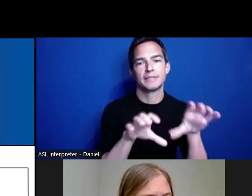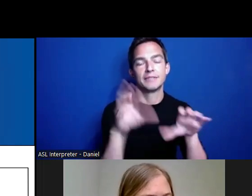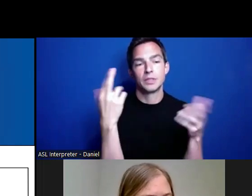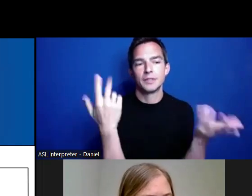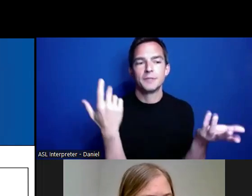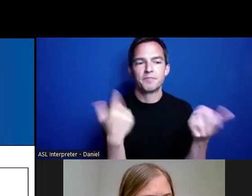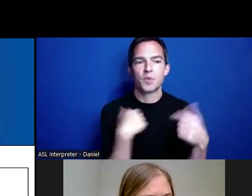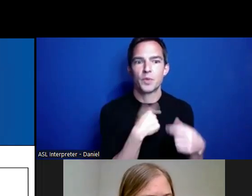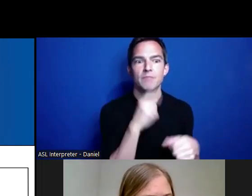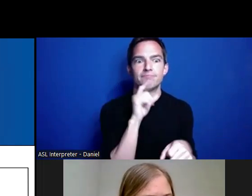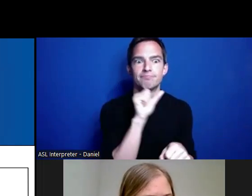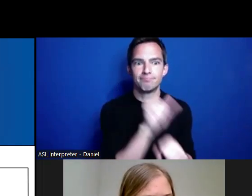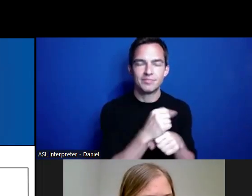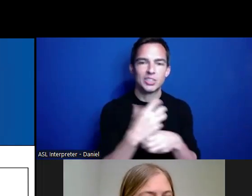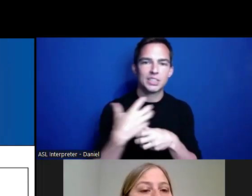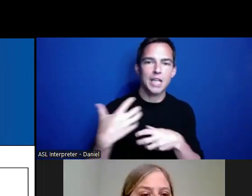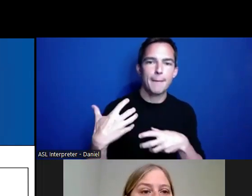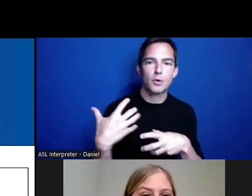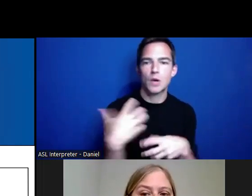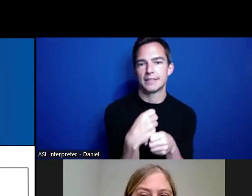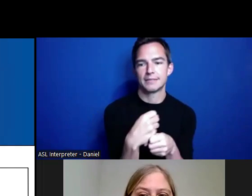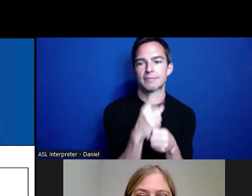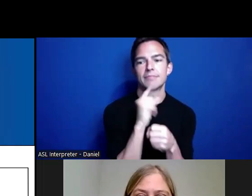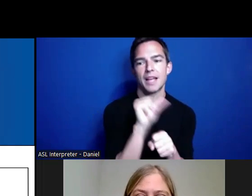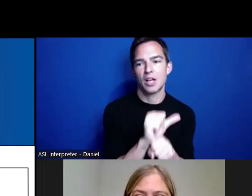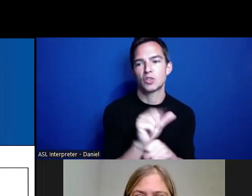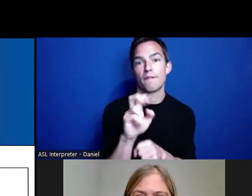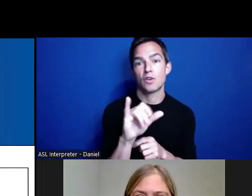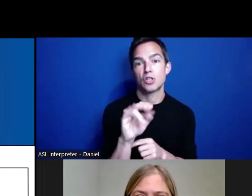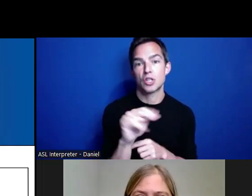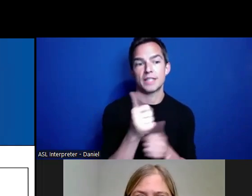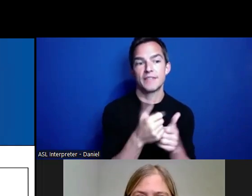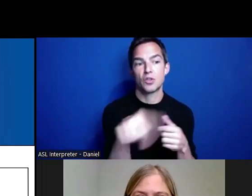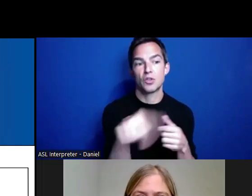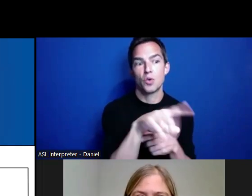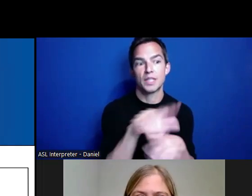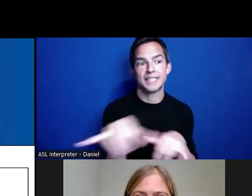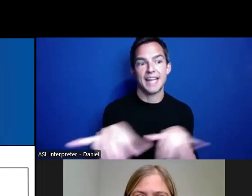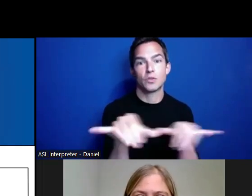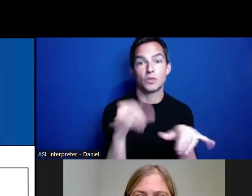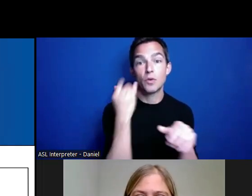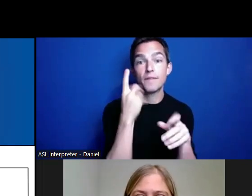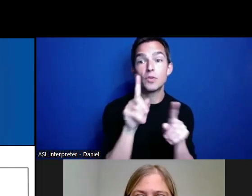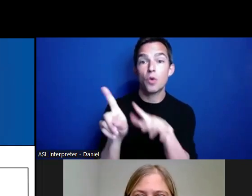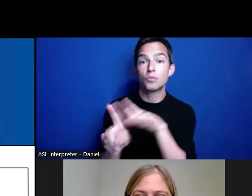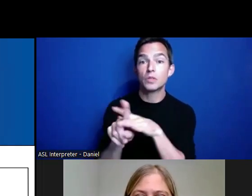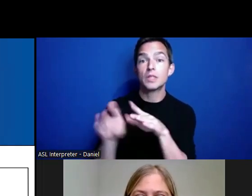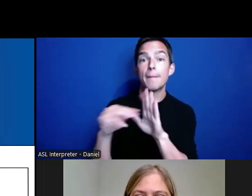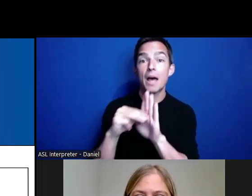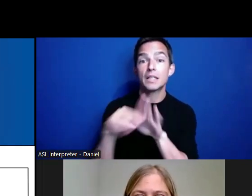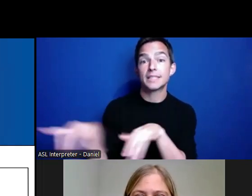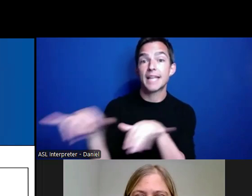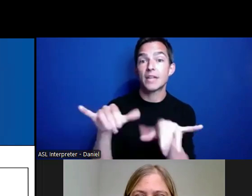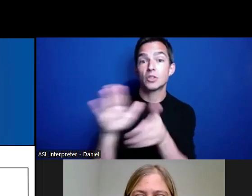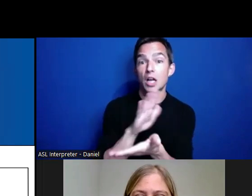we truly summarize the actual version of each of these standards. So if you go to the model standards